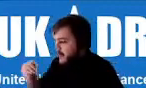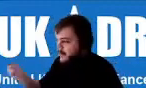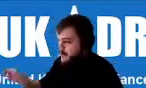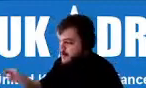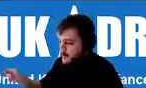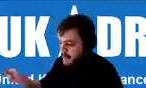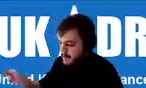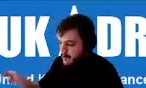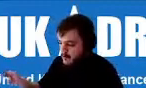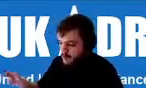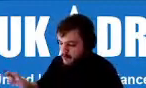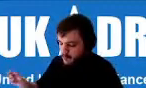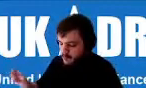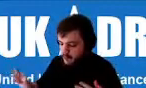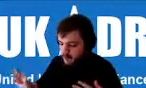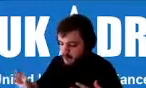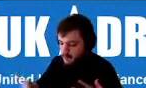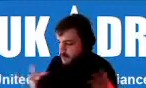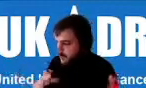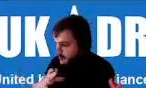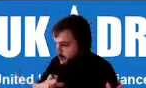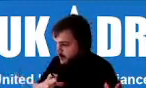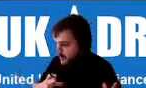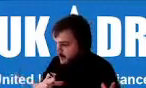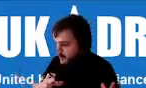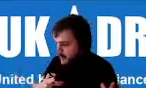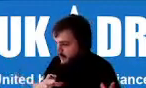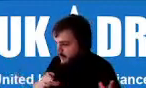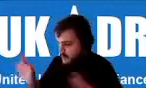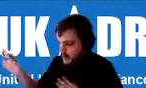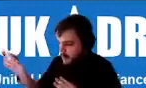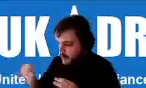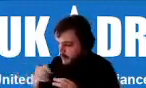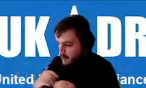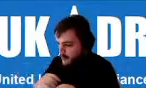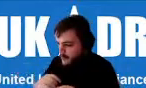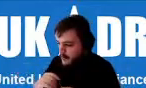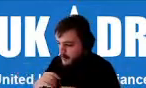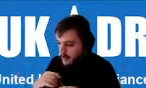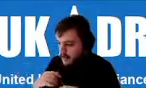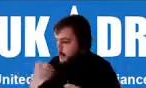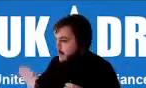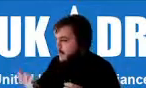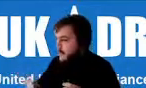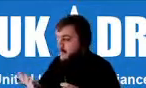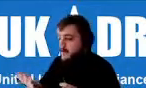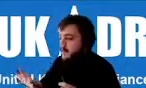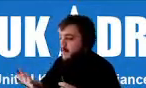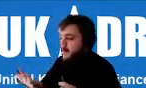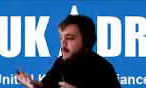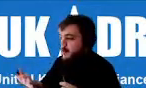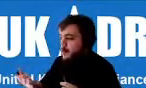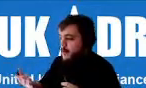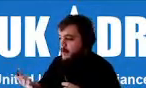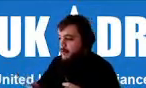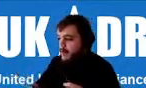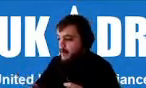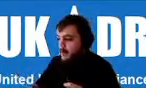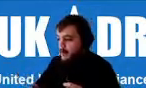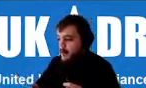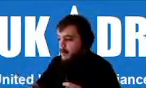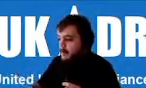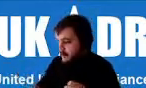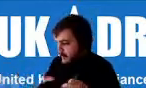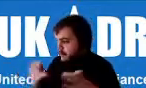of the case in Japan when you were talking about preparing for one type of disaster and forgetting about others, and 1995 in Kobe